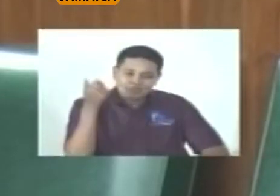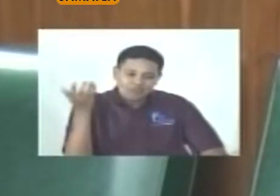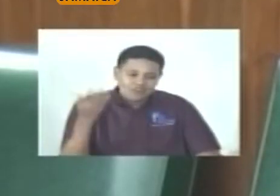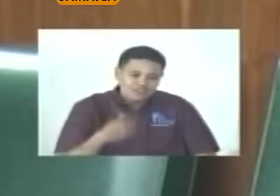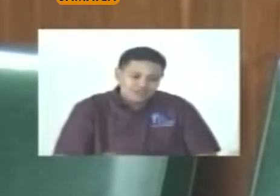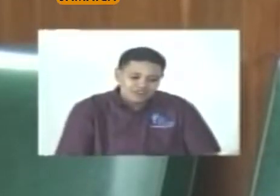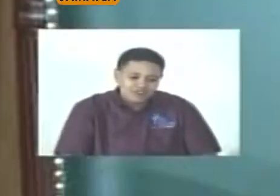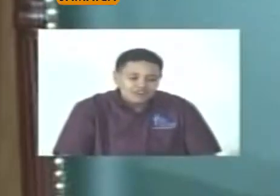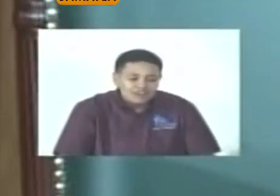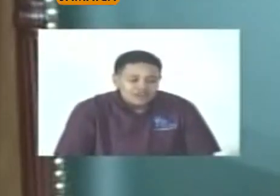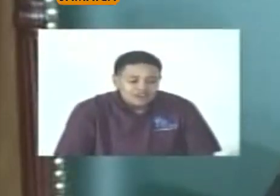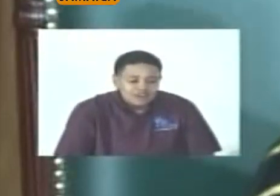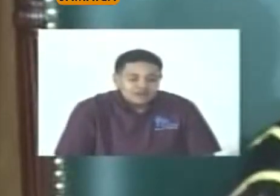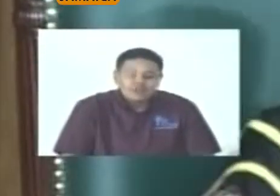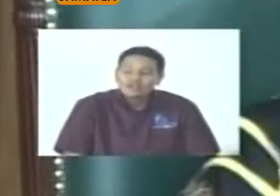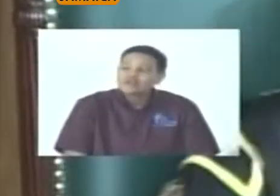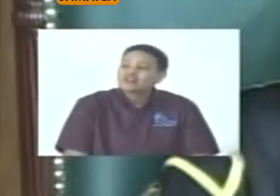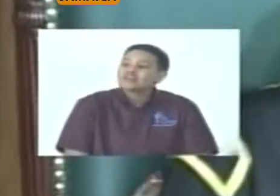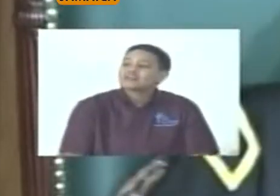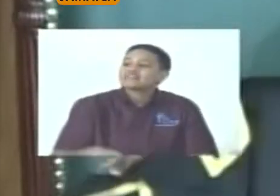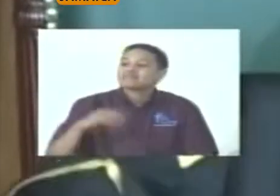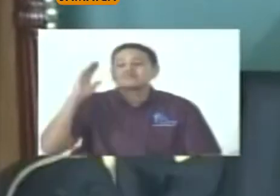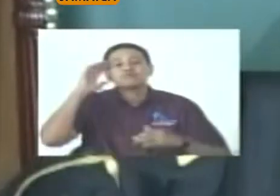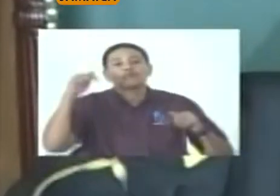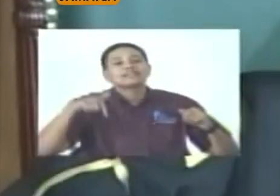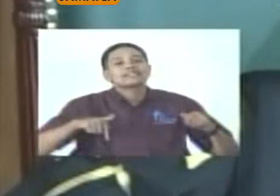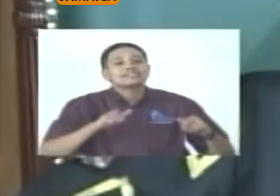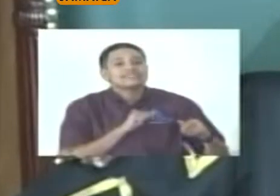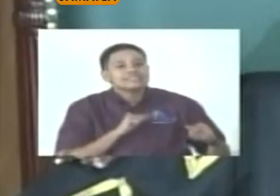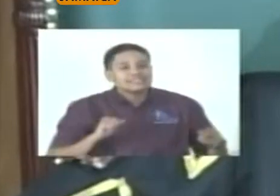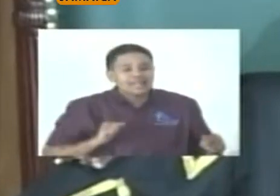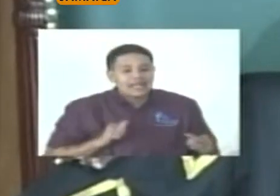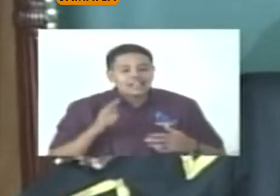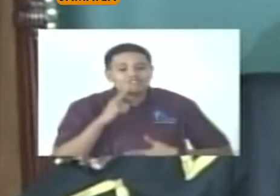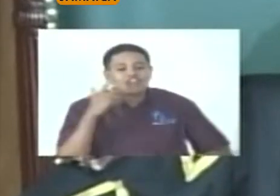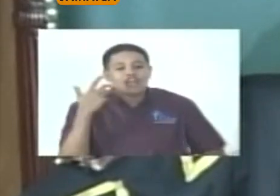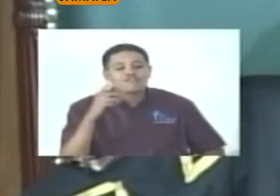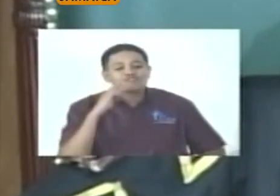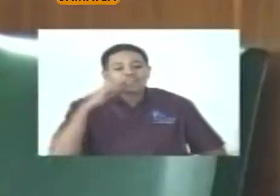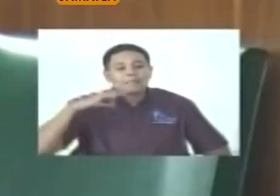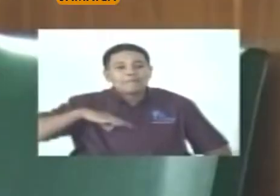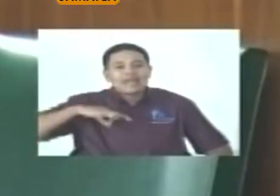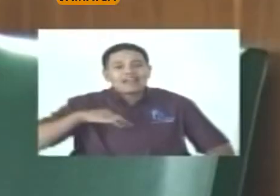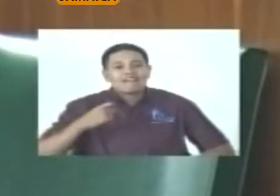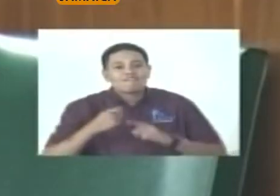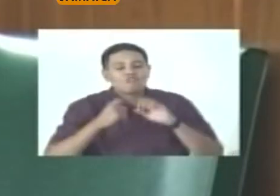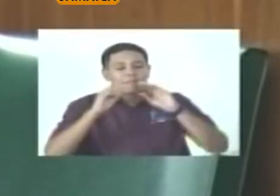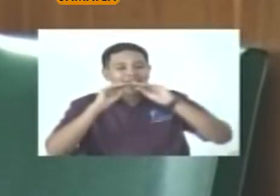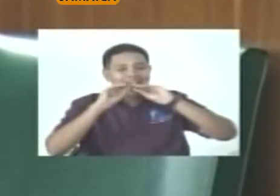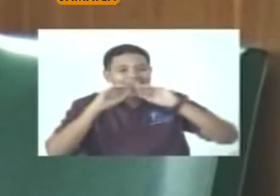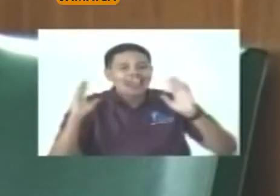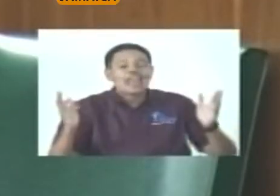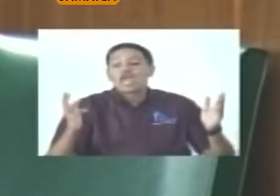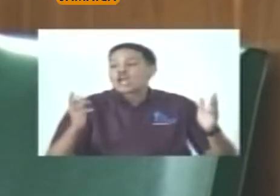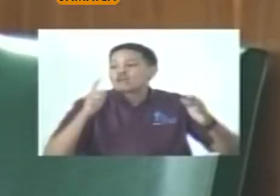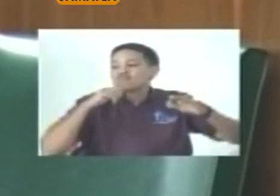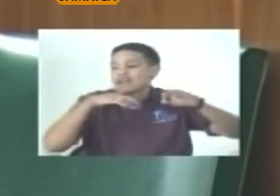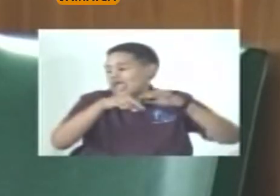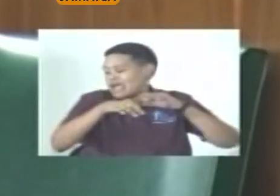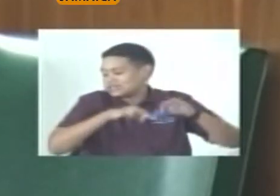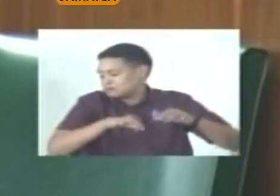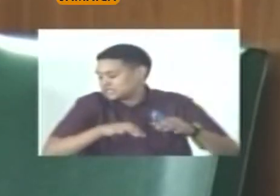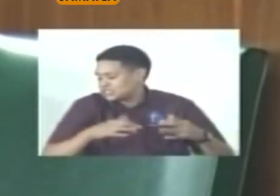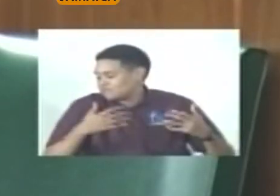Senator. Mr. President, this House, this Senate, has already benefited from a clear